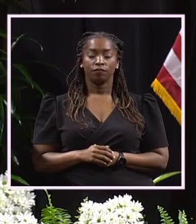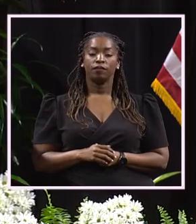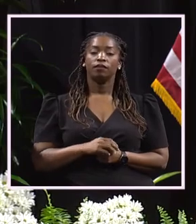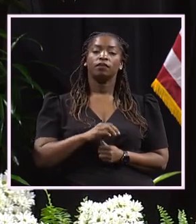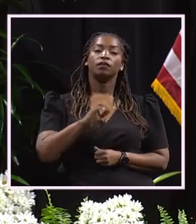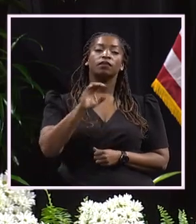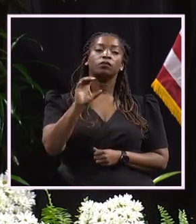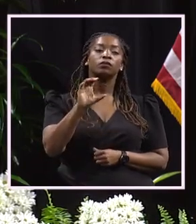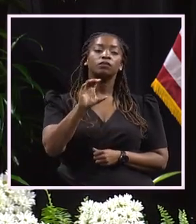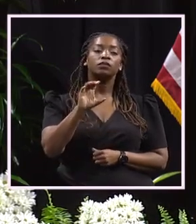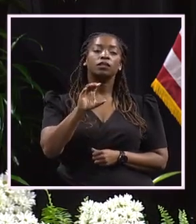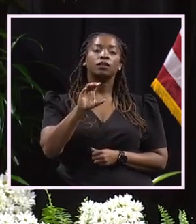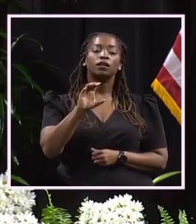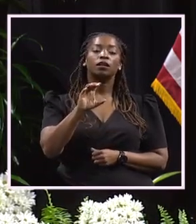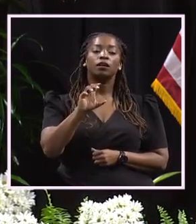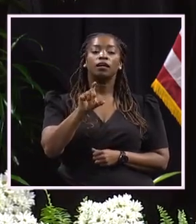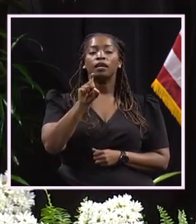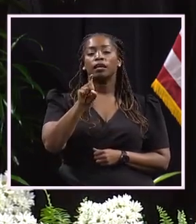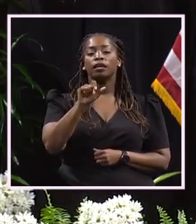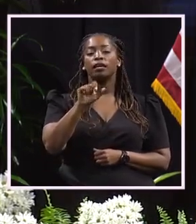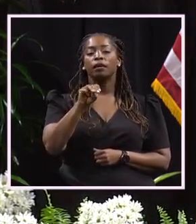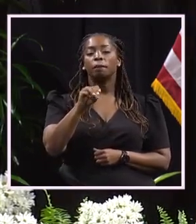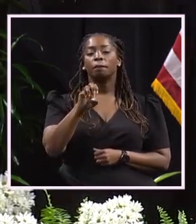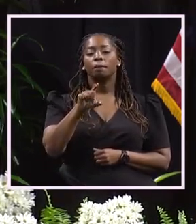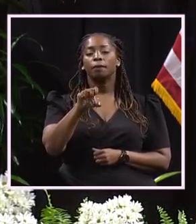Clarissa Jimenez, MBA.